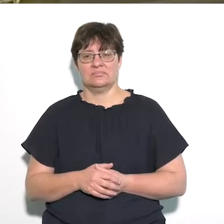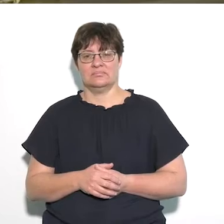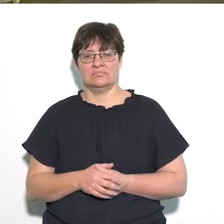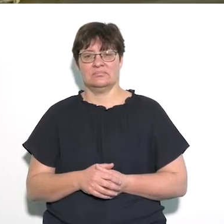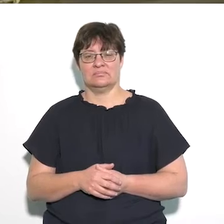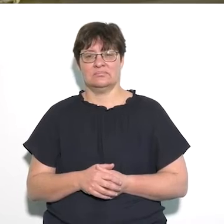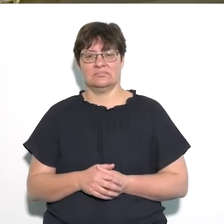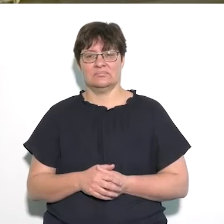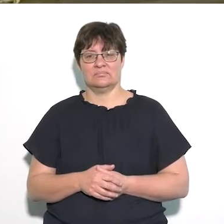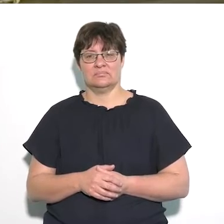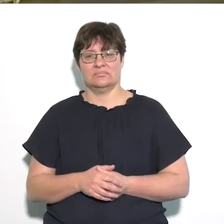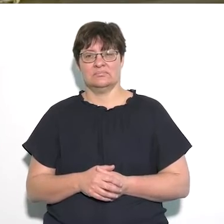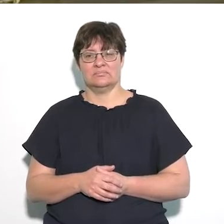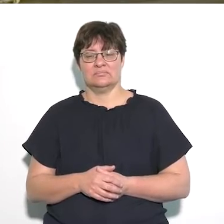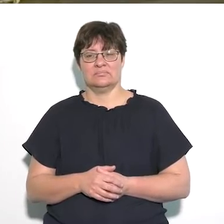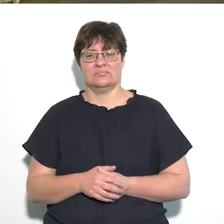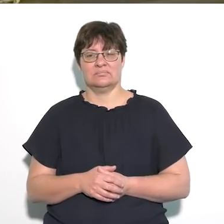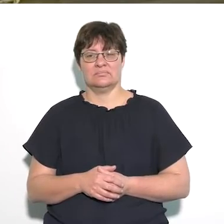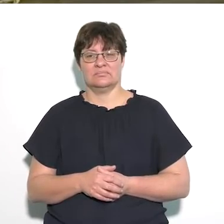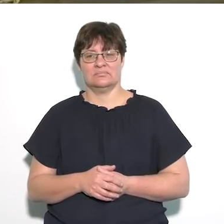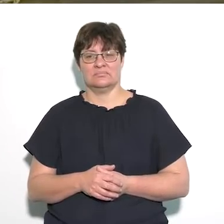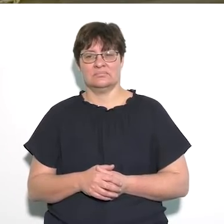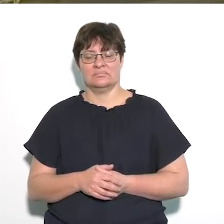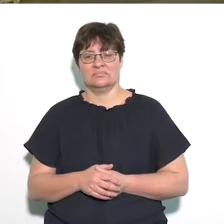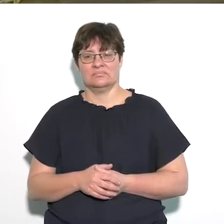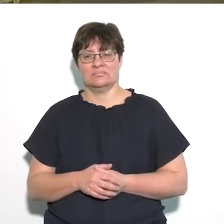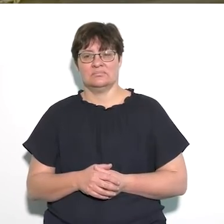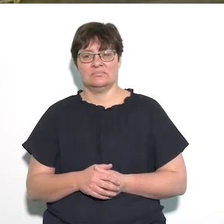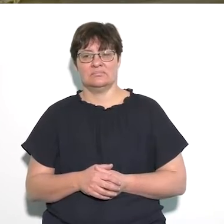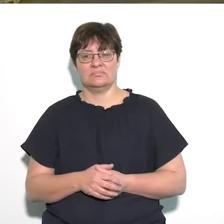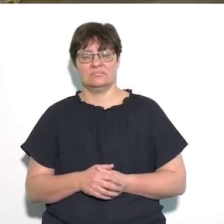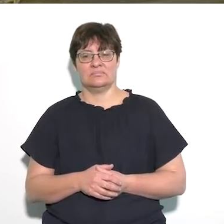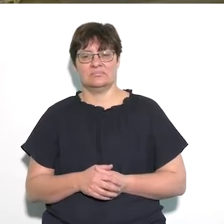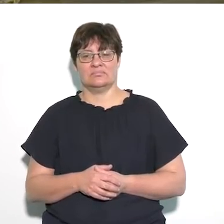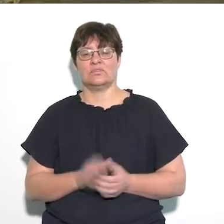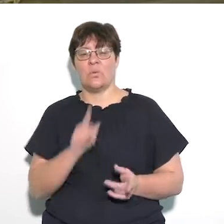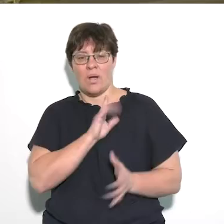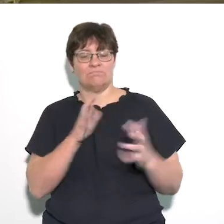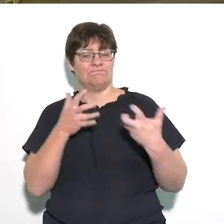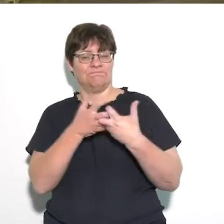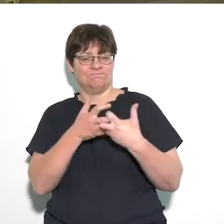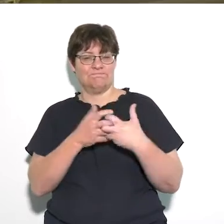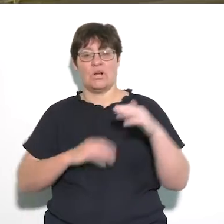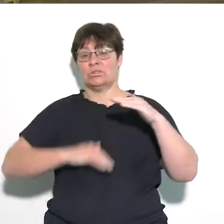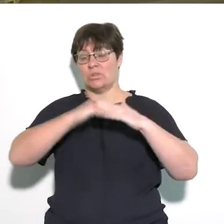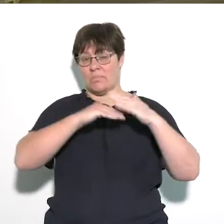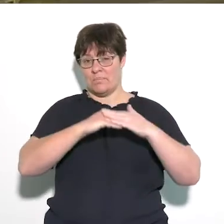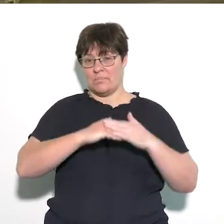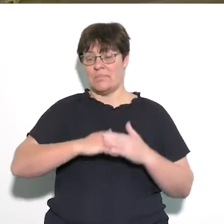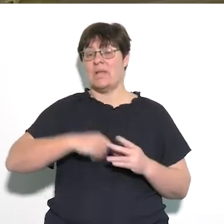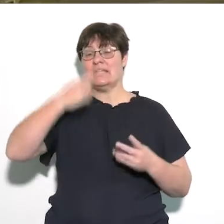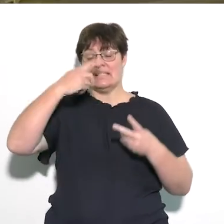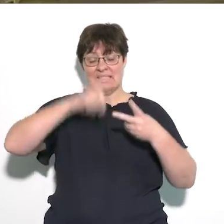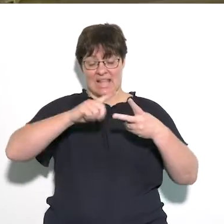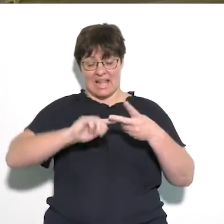On the inside of our paper plate, we cut out the ripples to fit on top of our